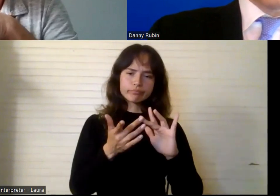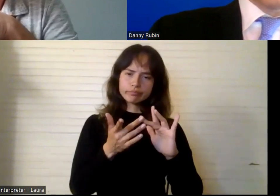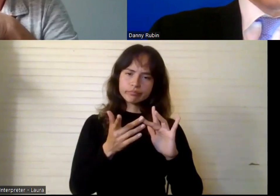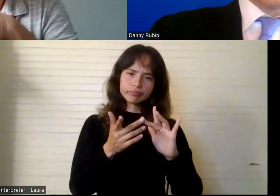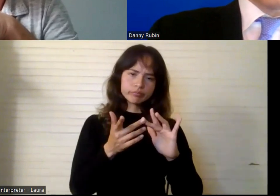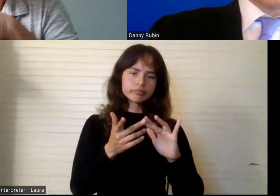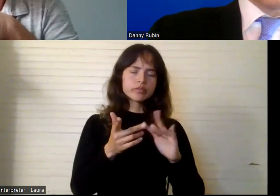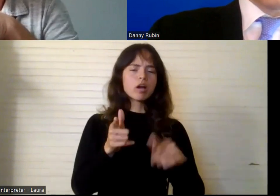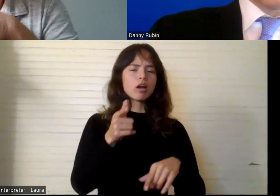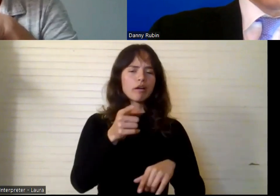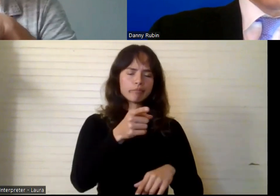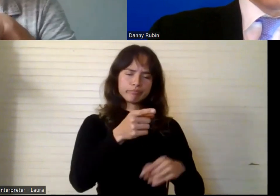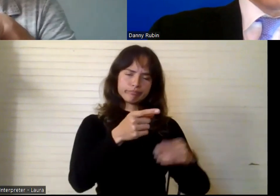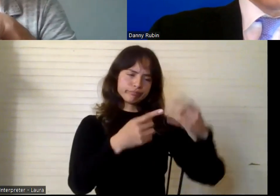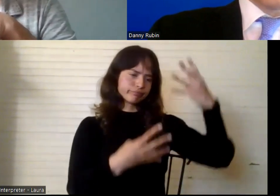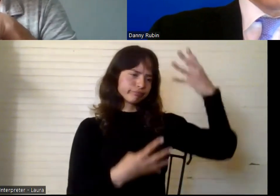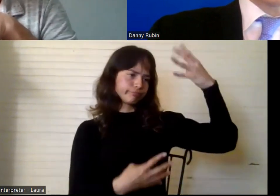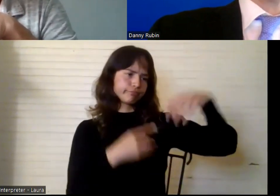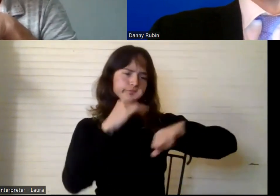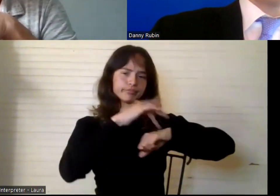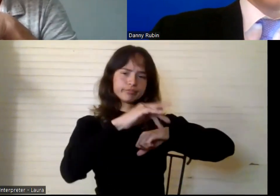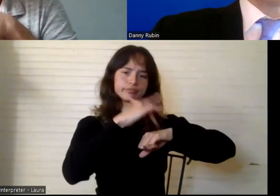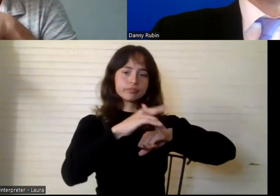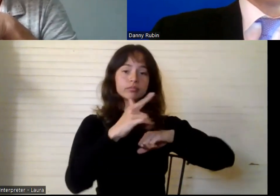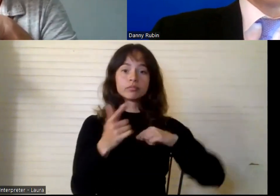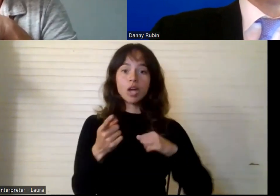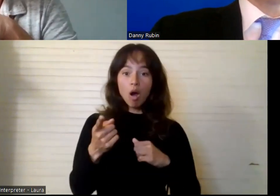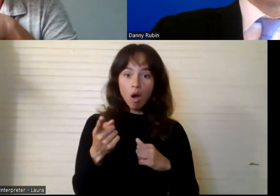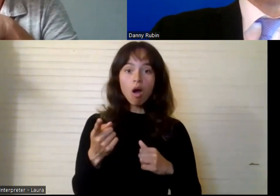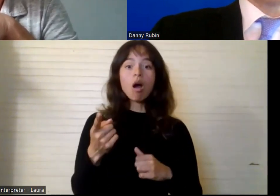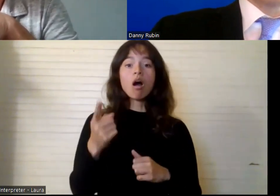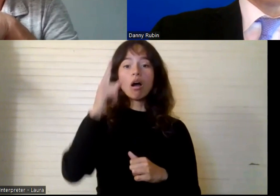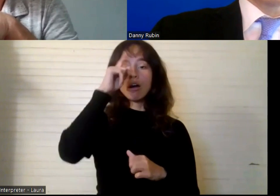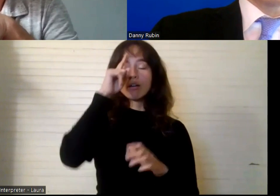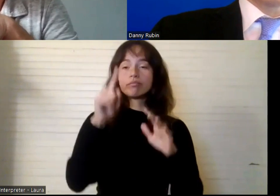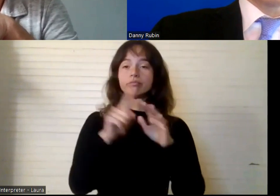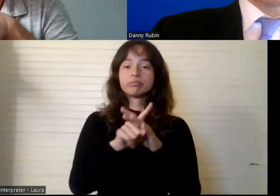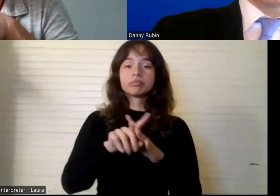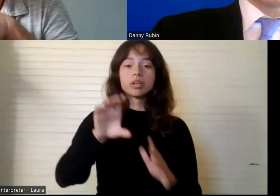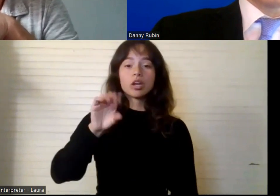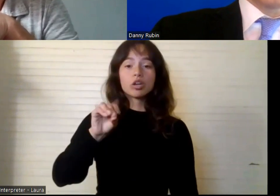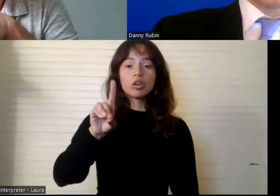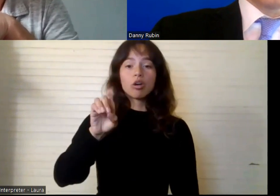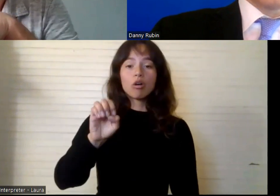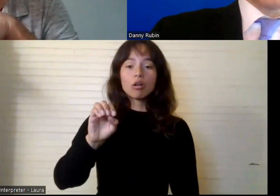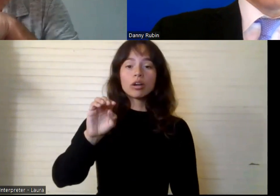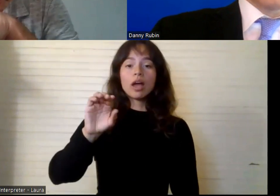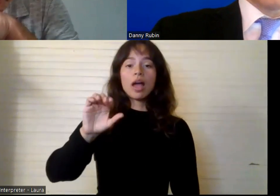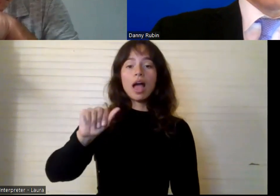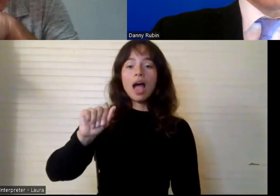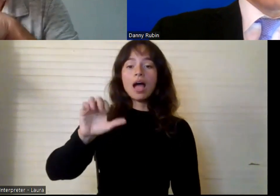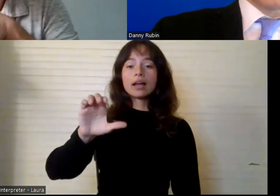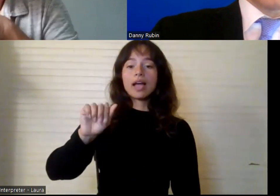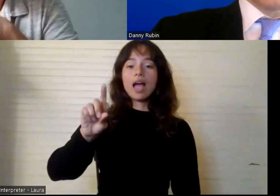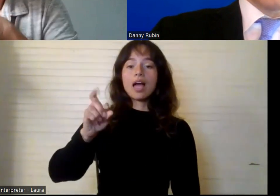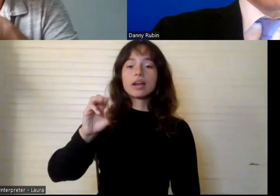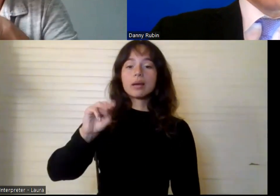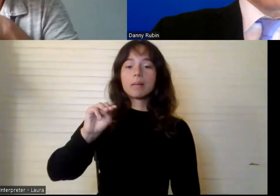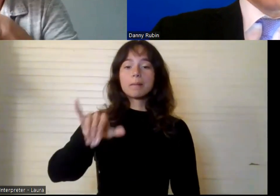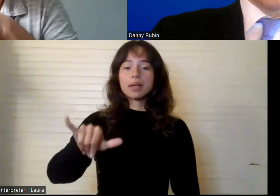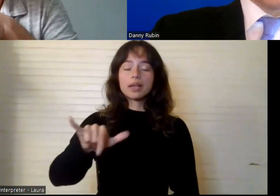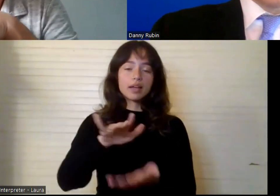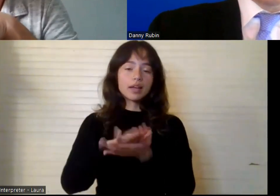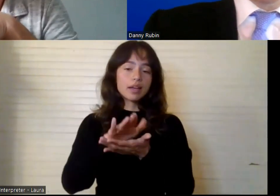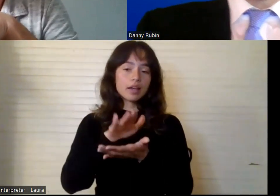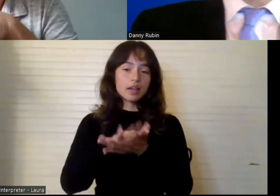like Code Academy is one that I'm Yeah, aware of. Coursera is another. Um, there's one called